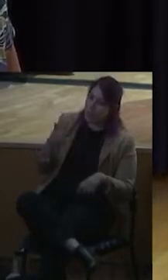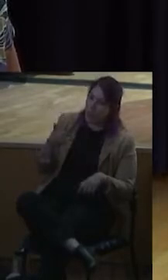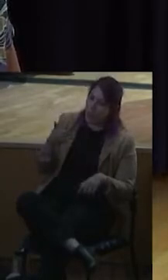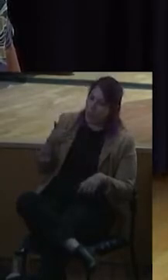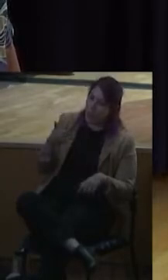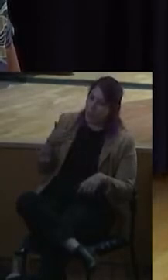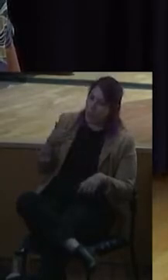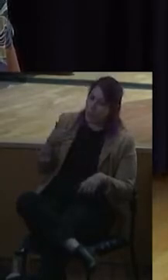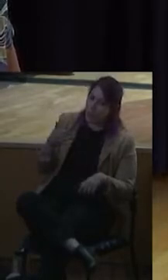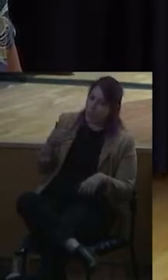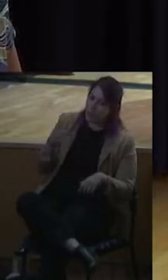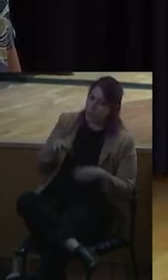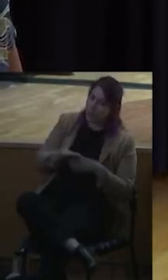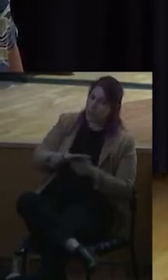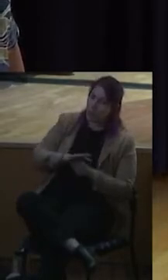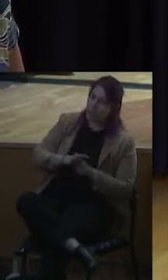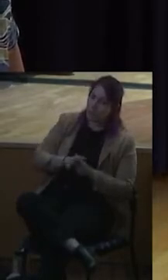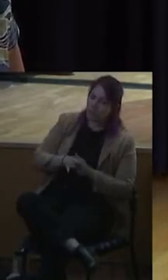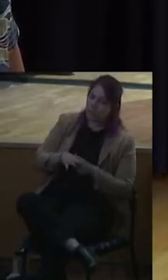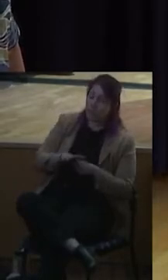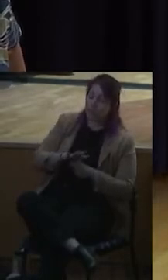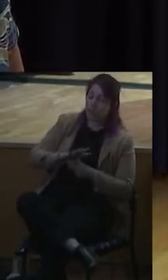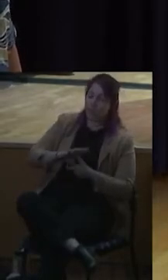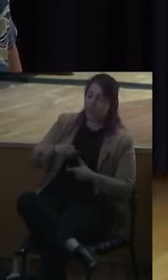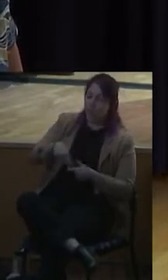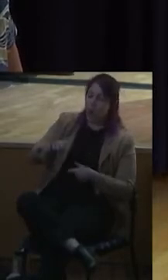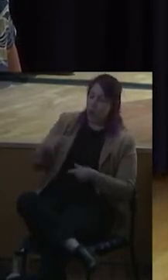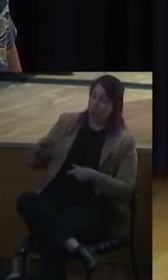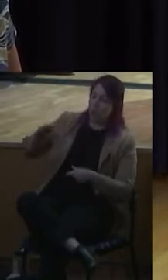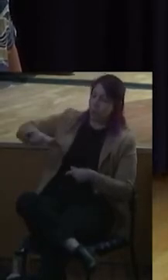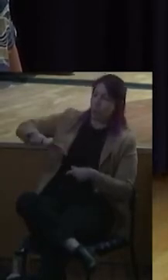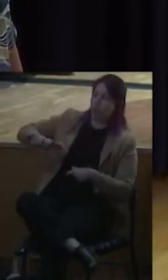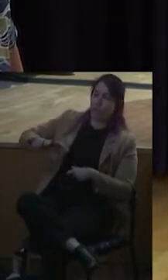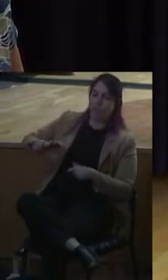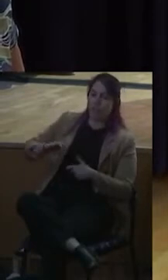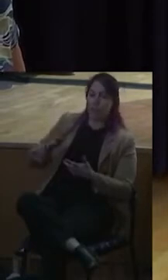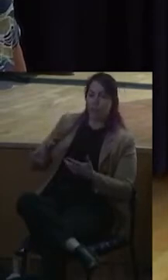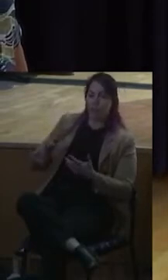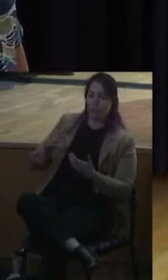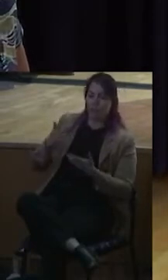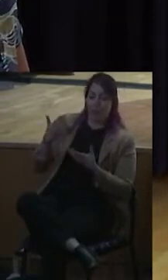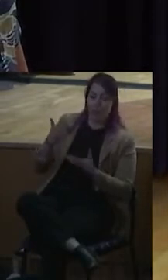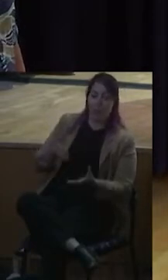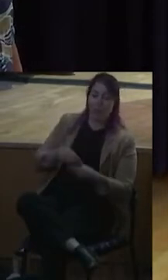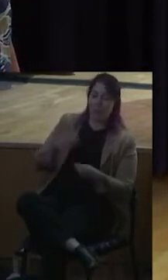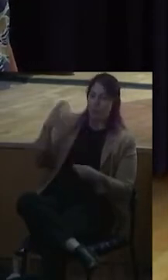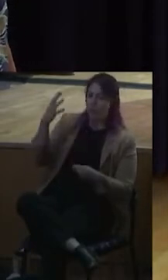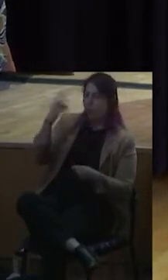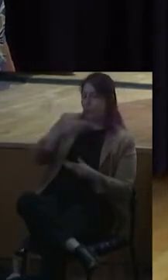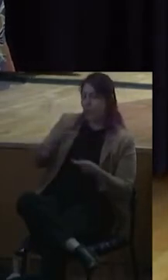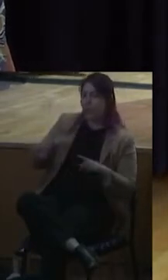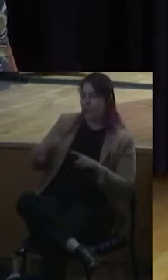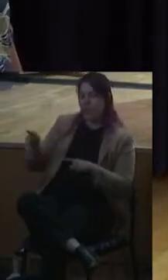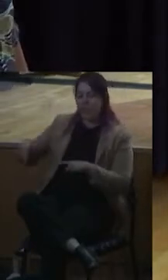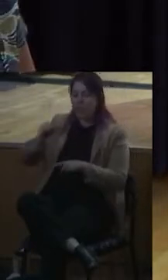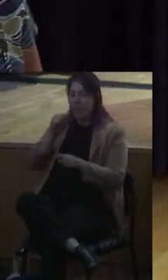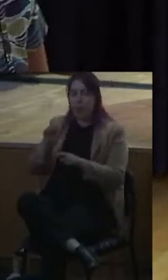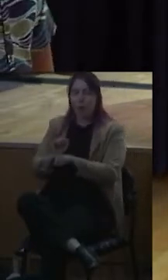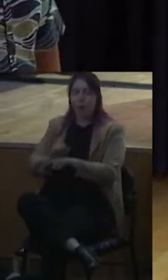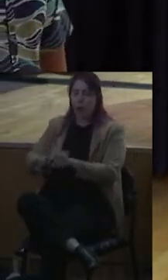They are a beneficiary of the beautiful landscape and paradise, but there's little to no effort in keeping it that